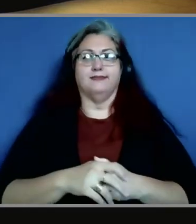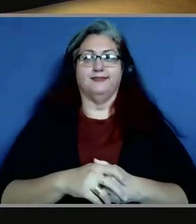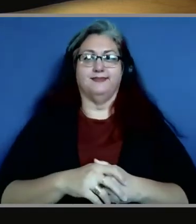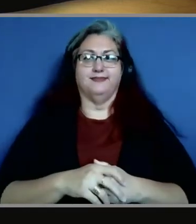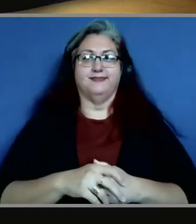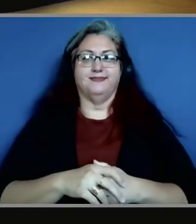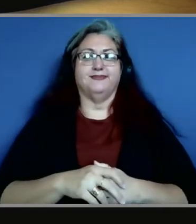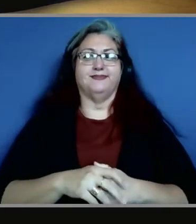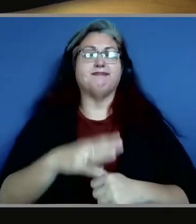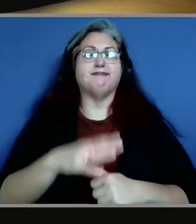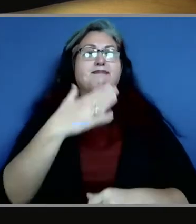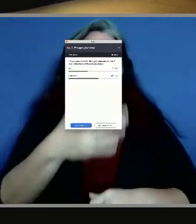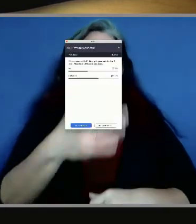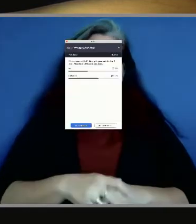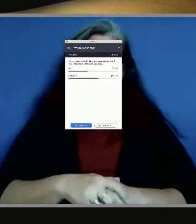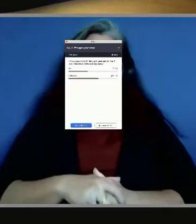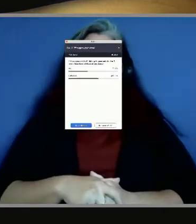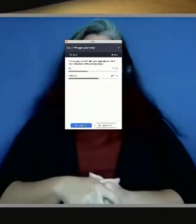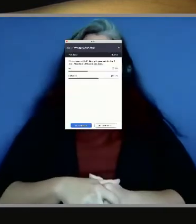hello.